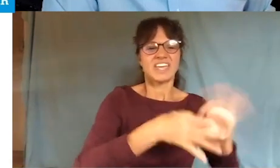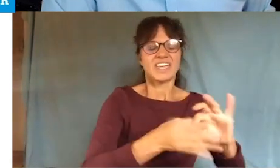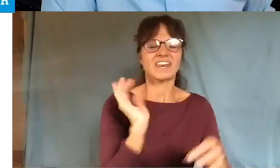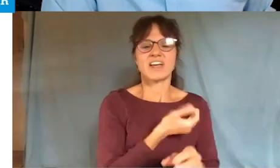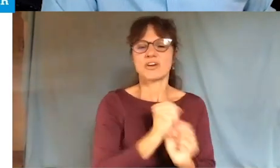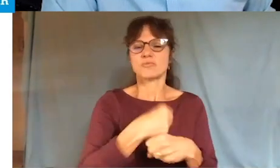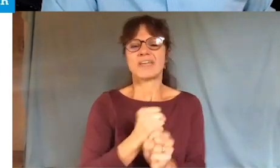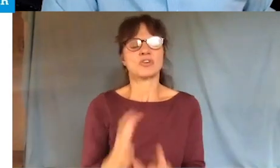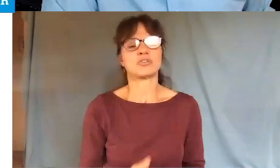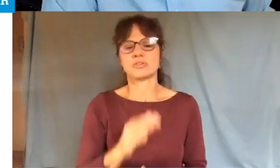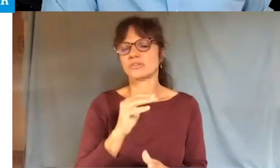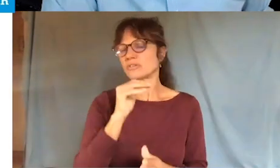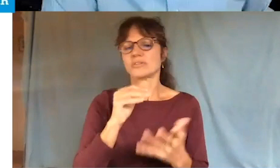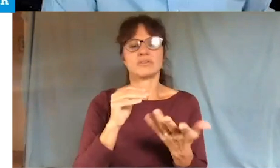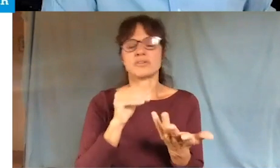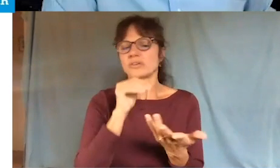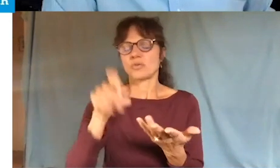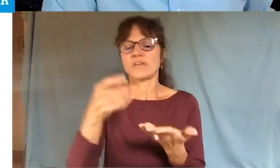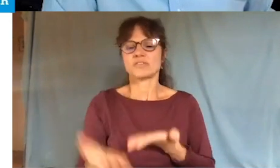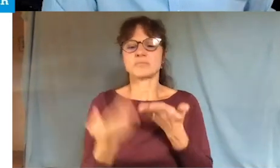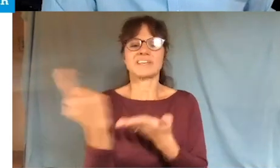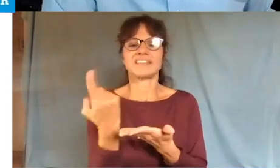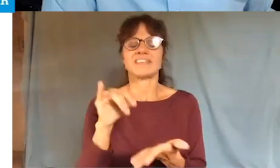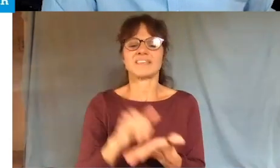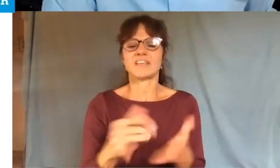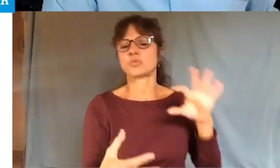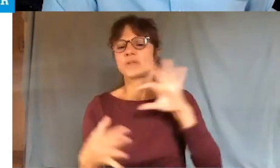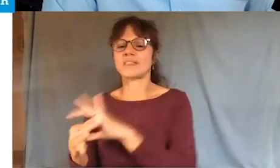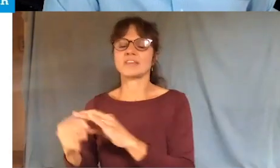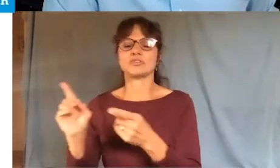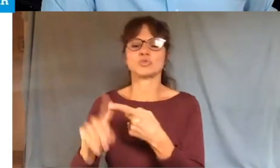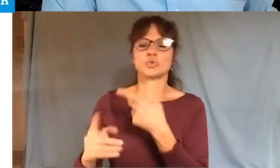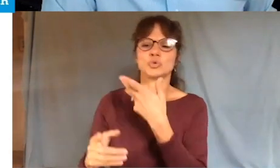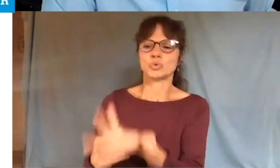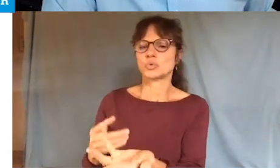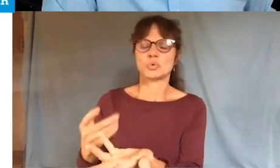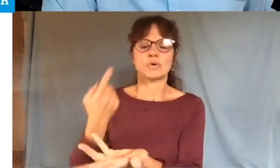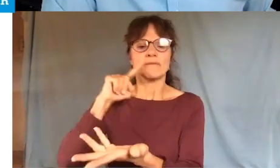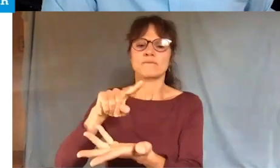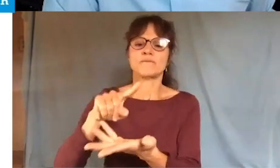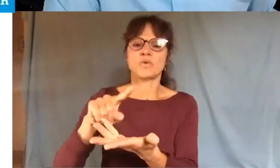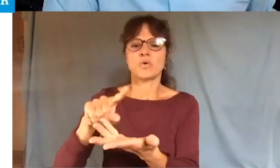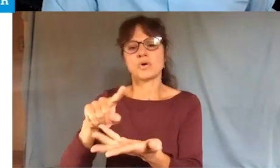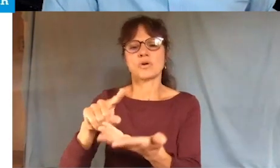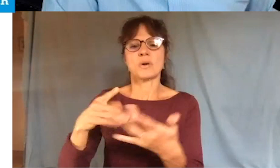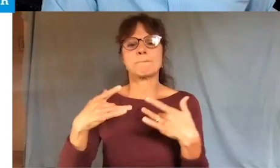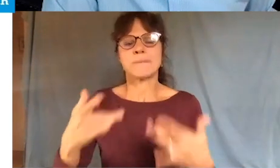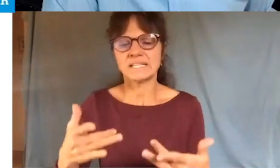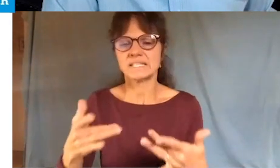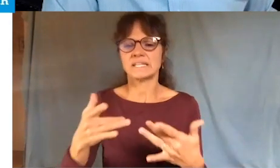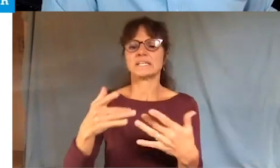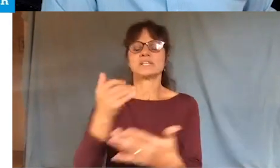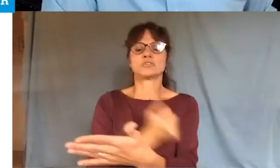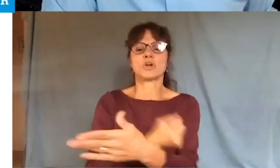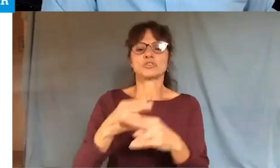do not have to supply anything that is related to in terms of pending drug shortages or perhaps risks